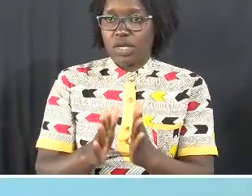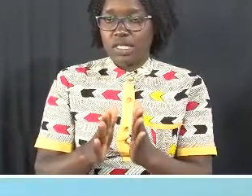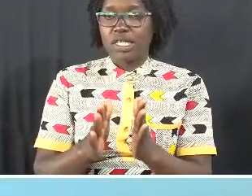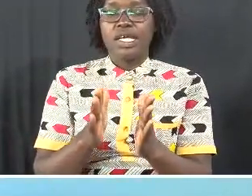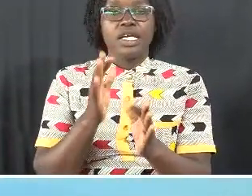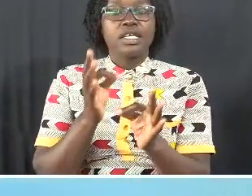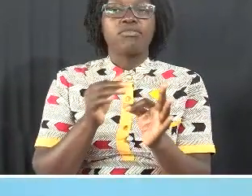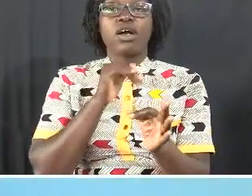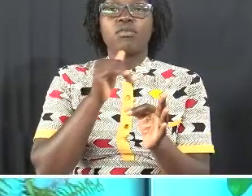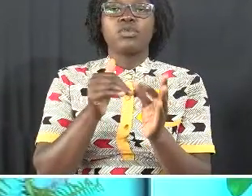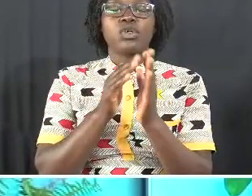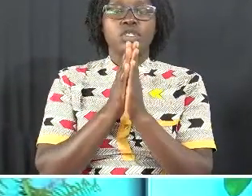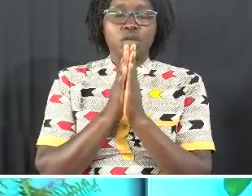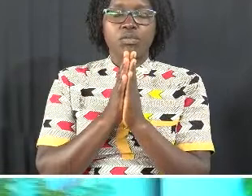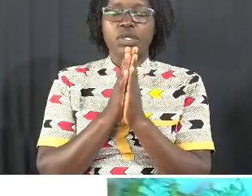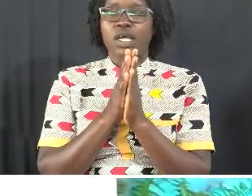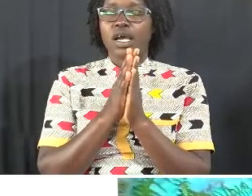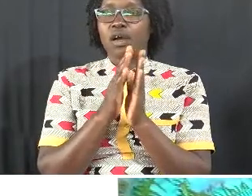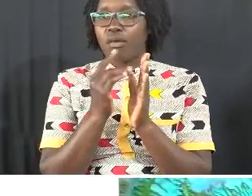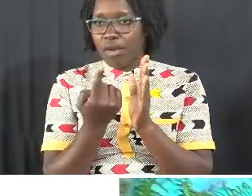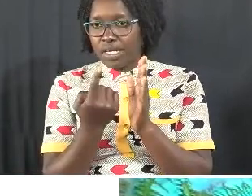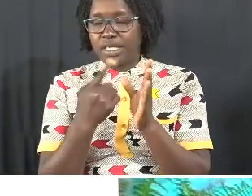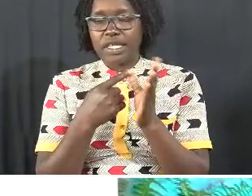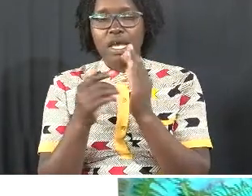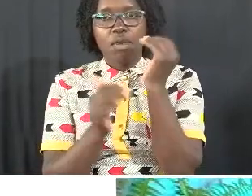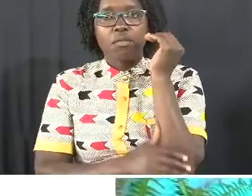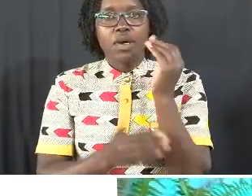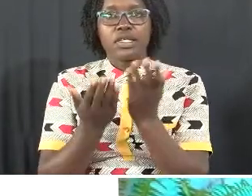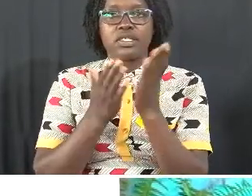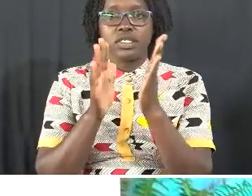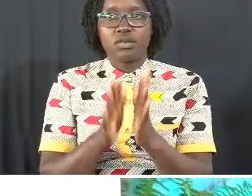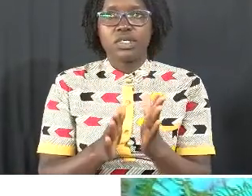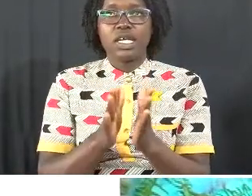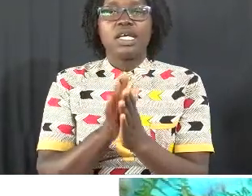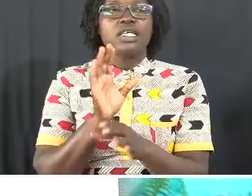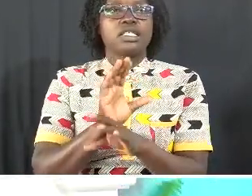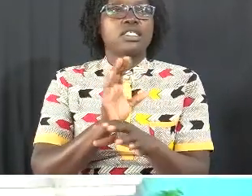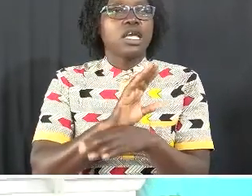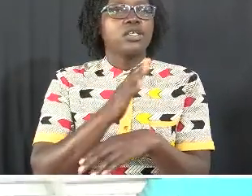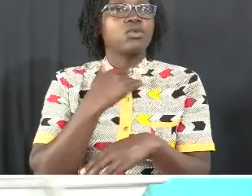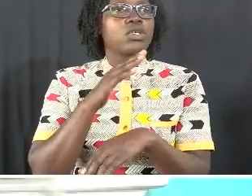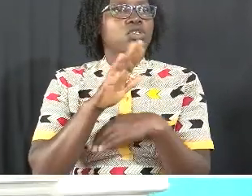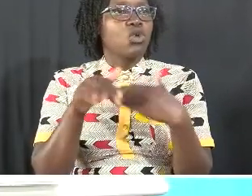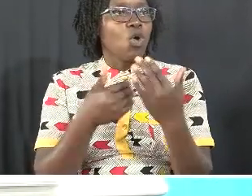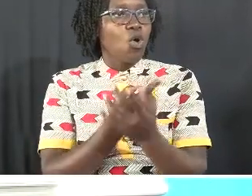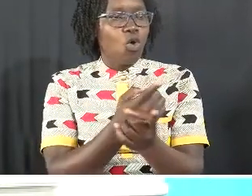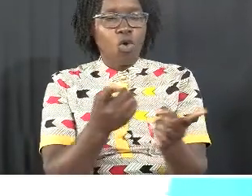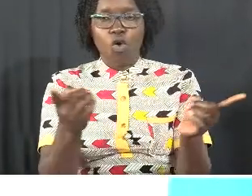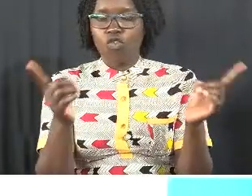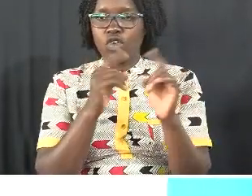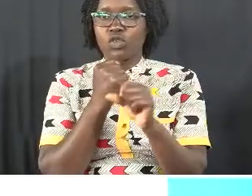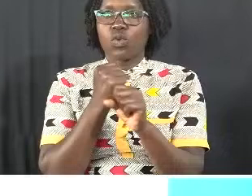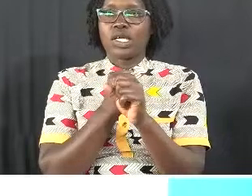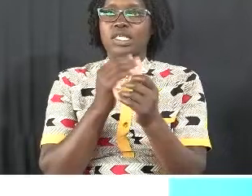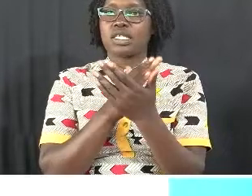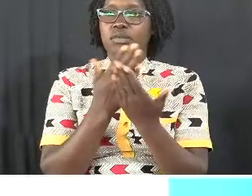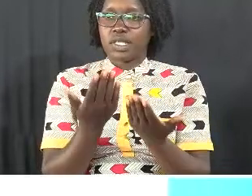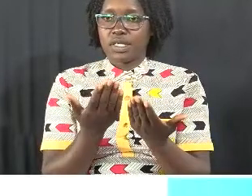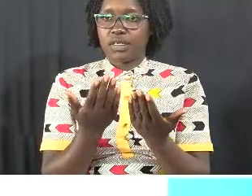If I'm not playing a role, I'm a bad steward. In fact, this church wants all of us to be doing something.